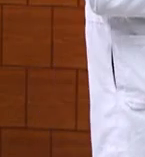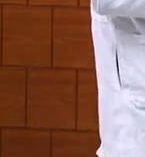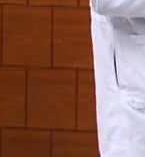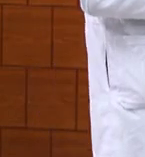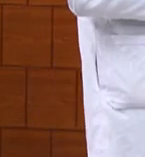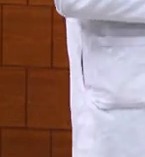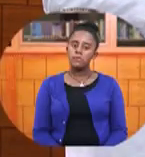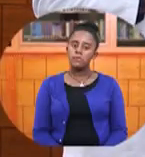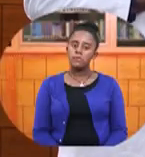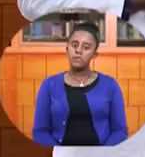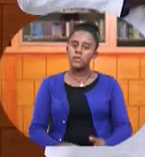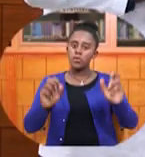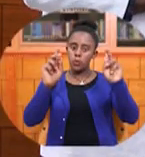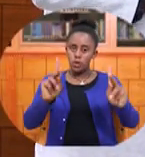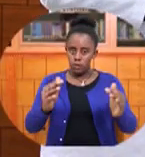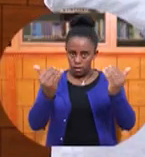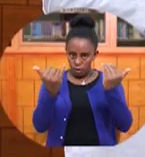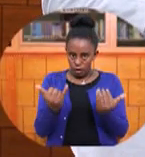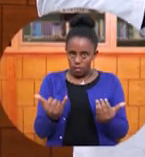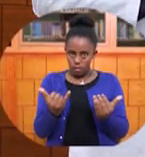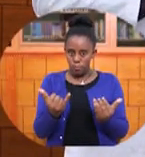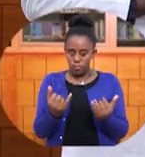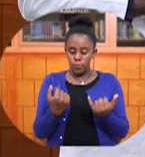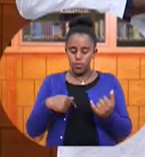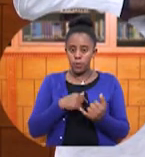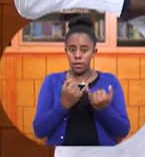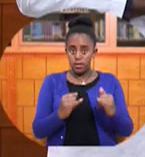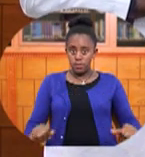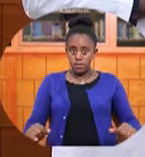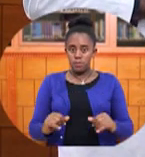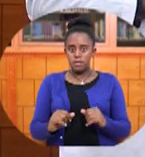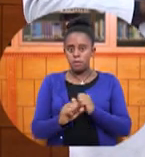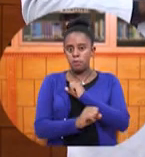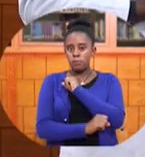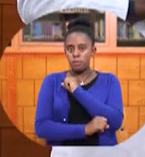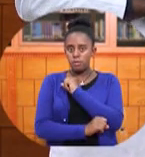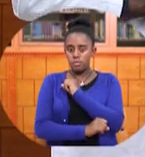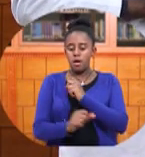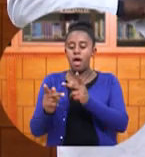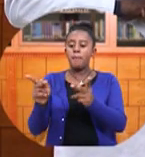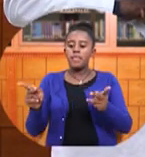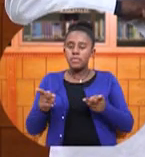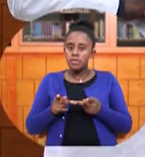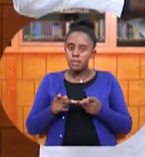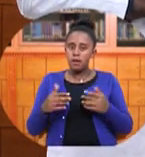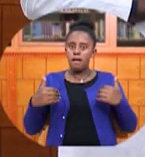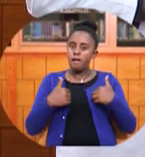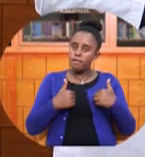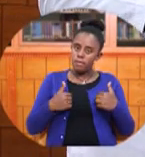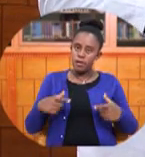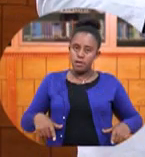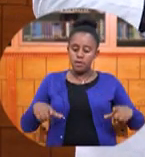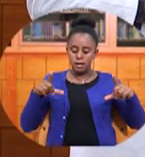Okay, now we classify animals based on their habitats. Animals